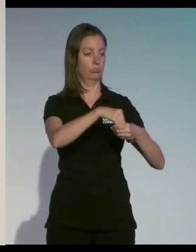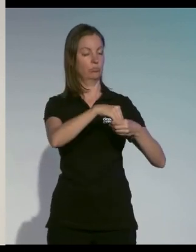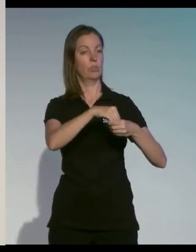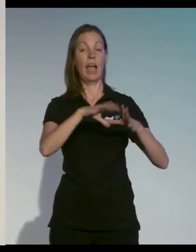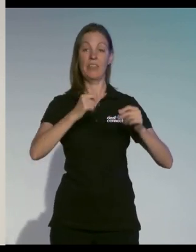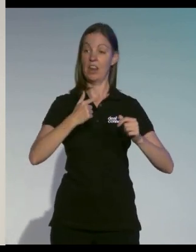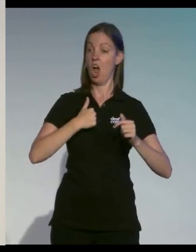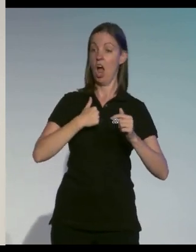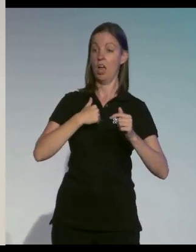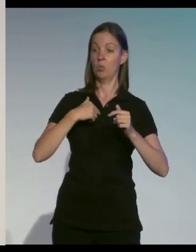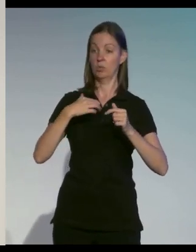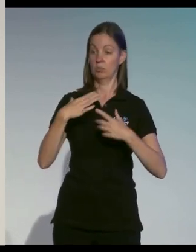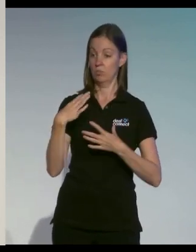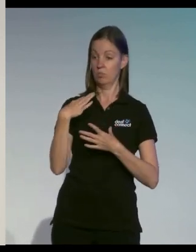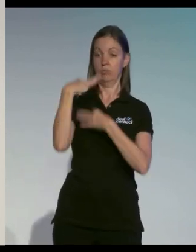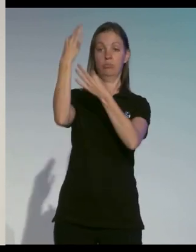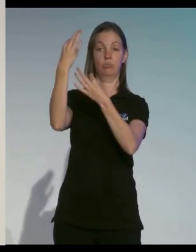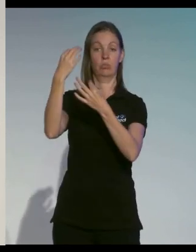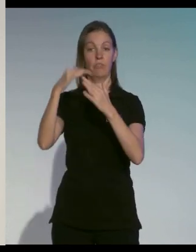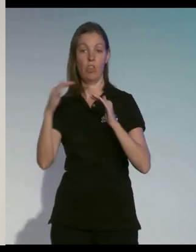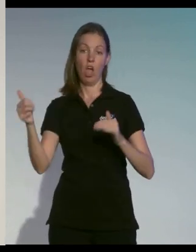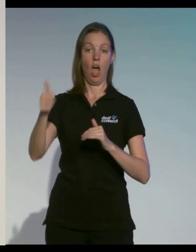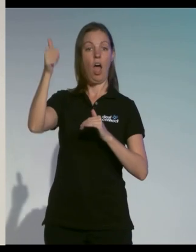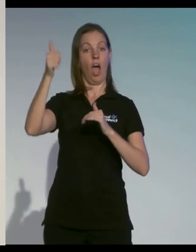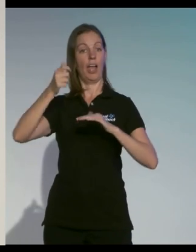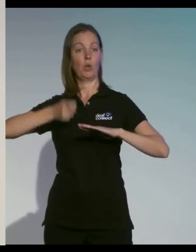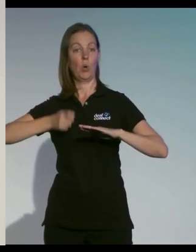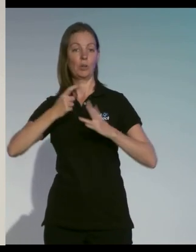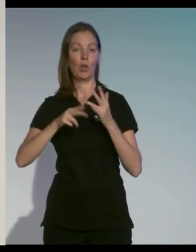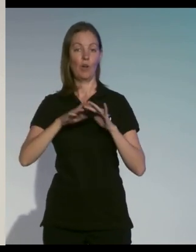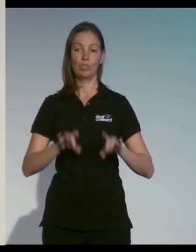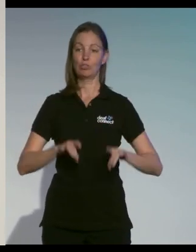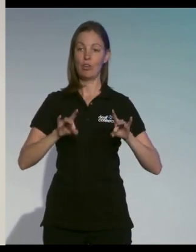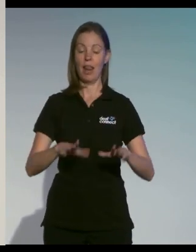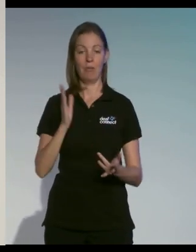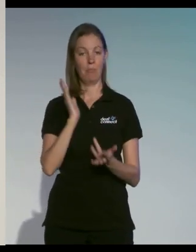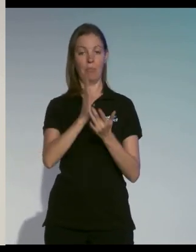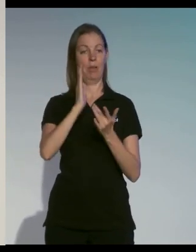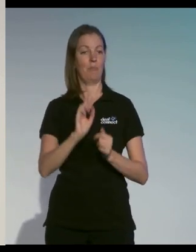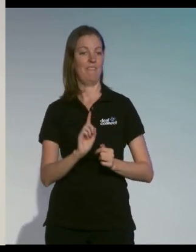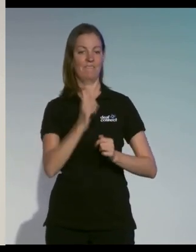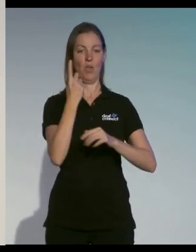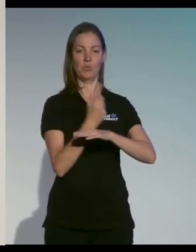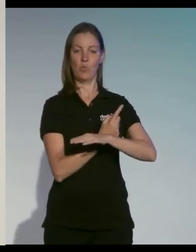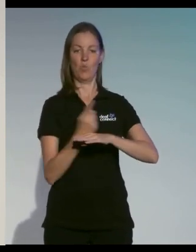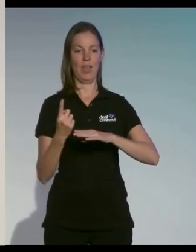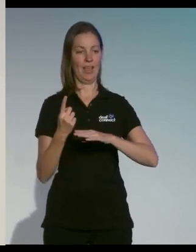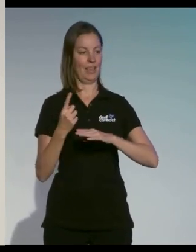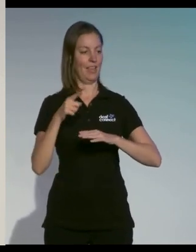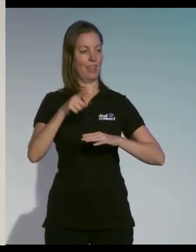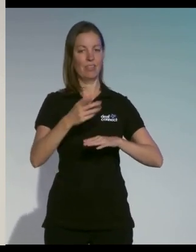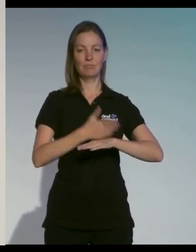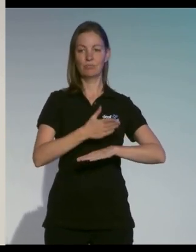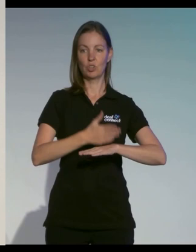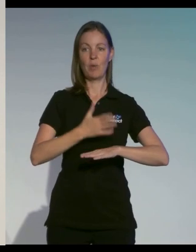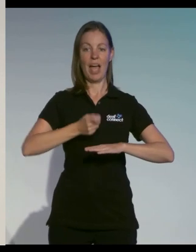High Court of Australia. And lo and behold, in the first week of my sitting in the High Court, there was a case called Croom